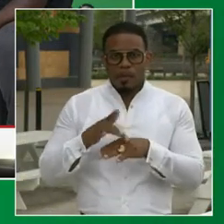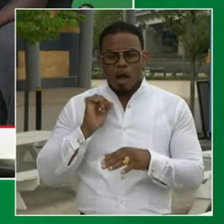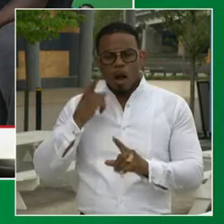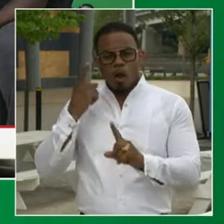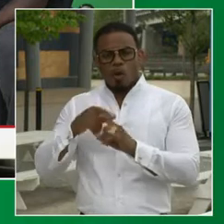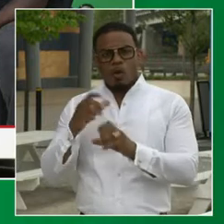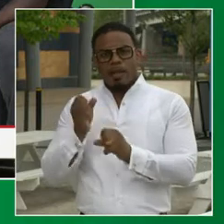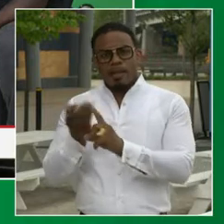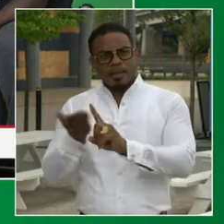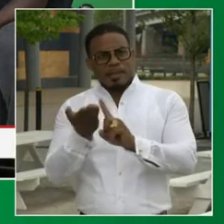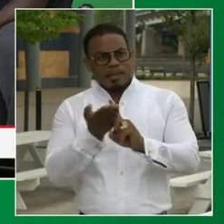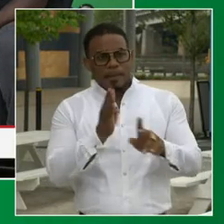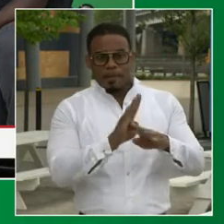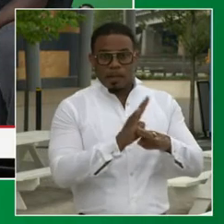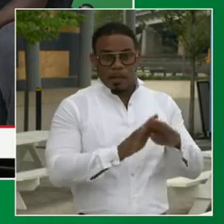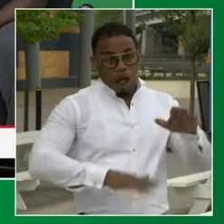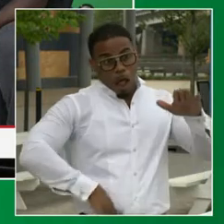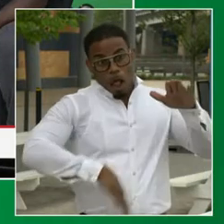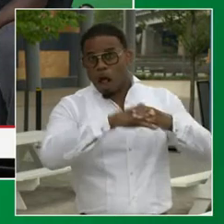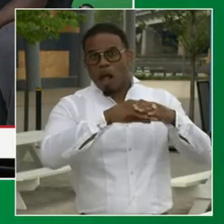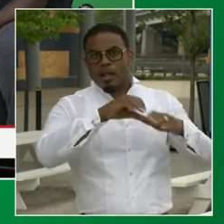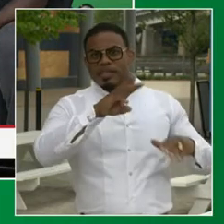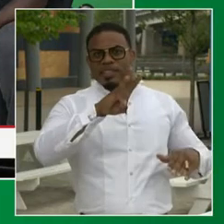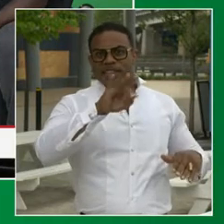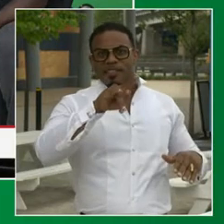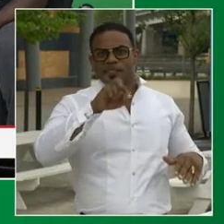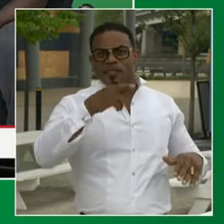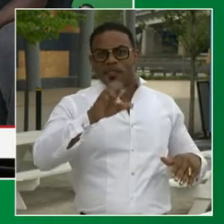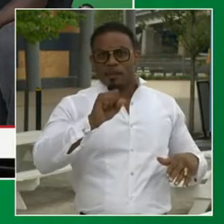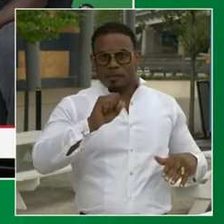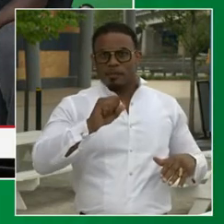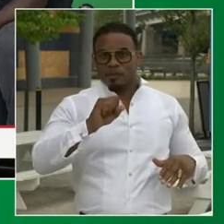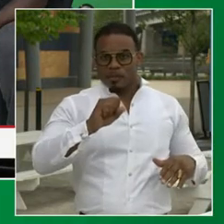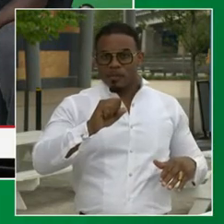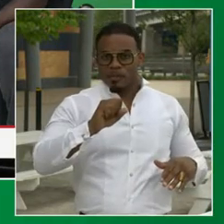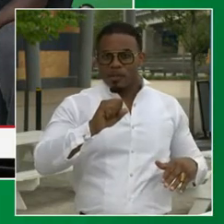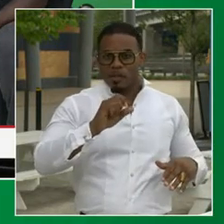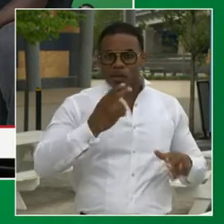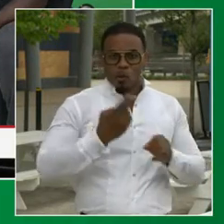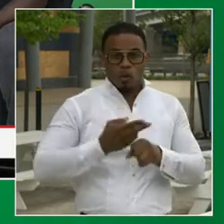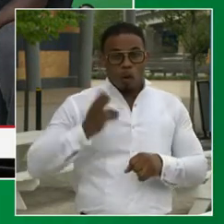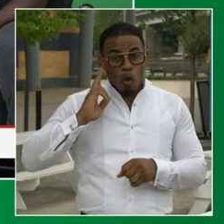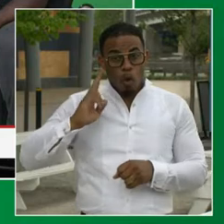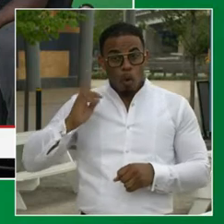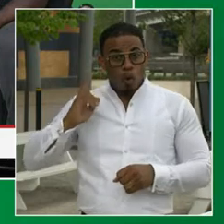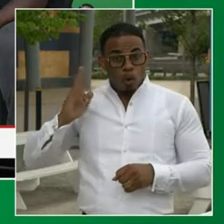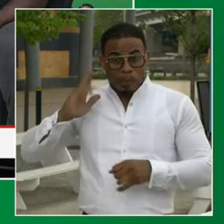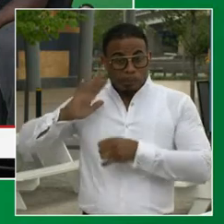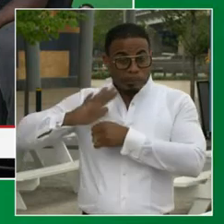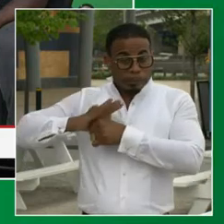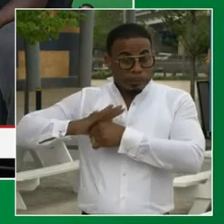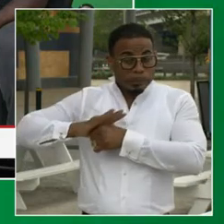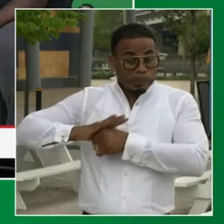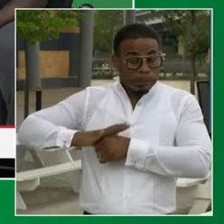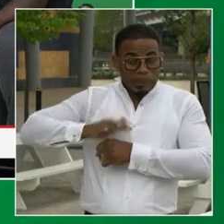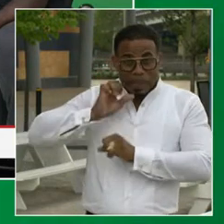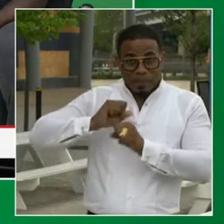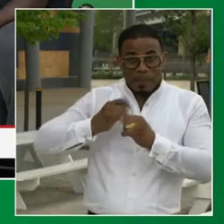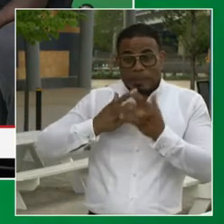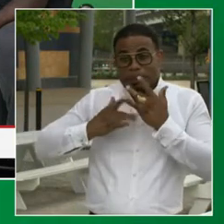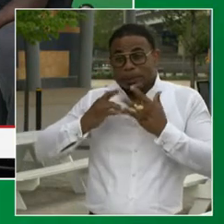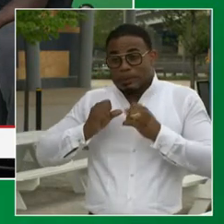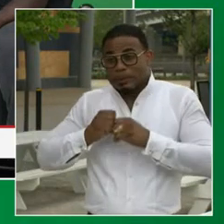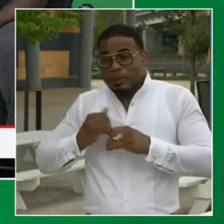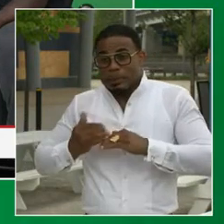is to get businesses to 6 figures. Our goal is to get businesses who historically haven't even been able to like make a little